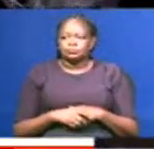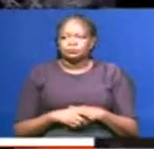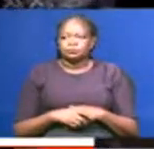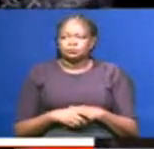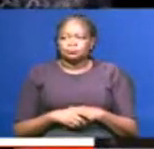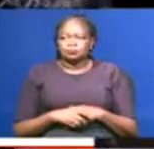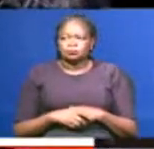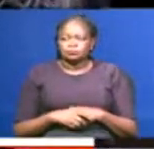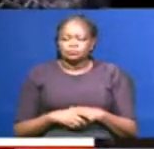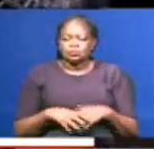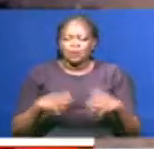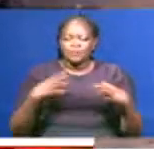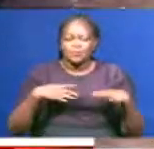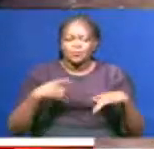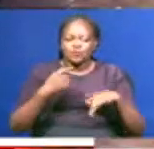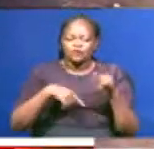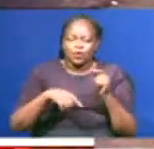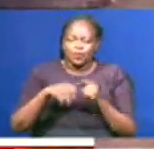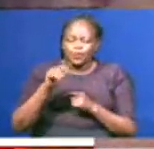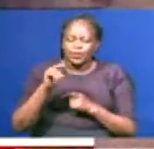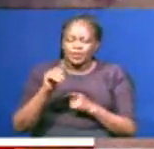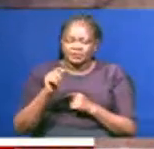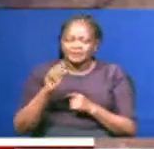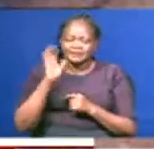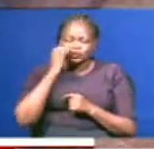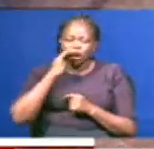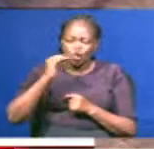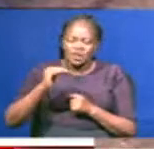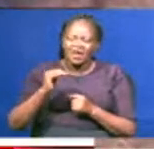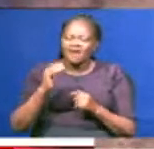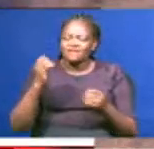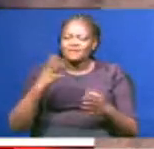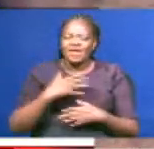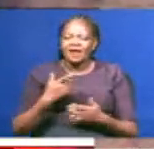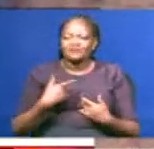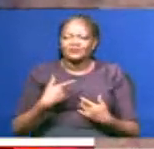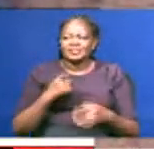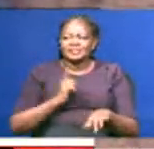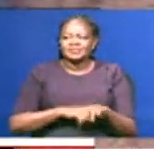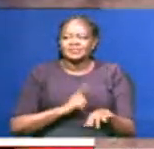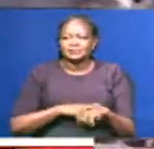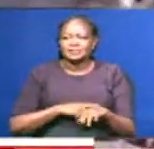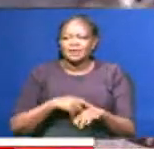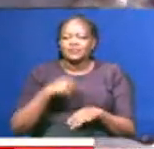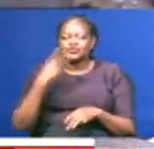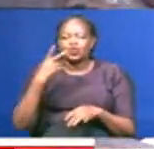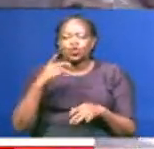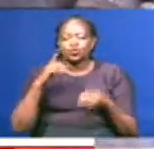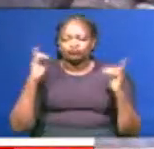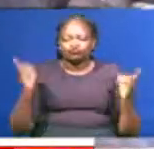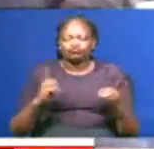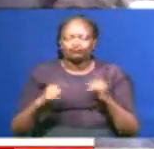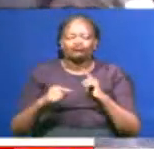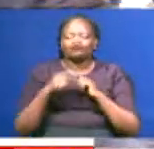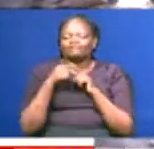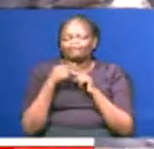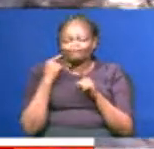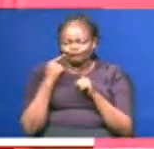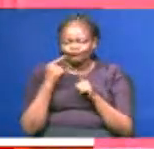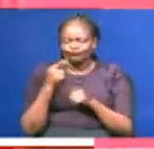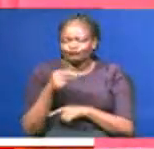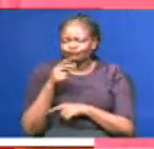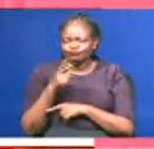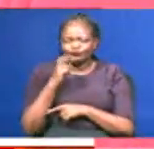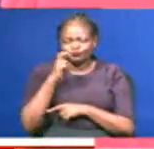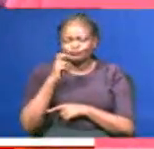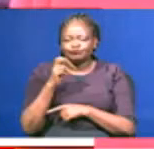Meanwhile, residents of Burat Ward in Isiolo County are living in fear after two herders were shot dead in the Mulango area.